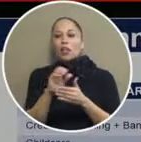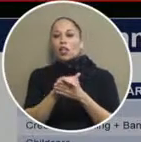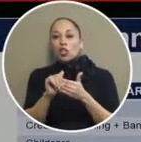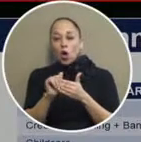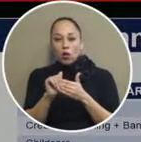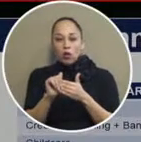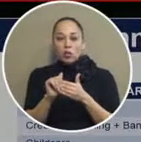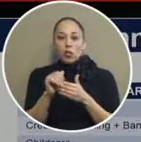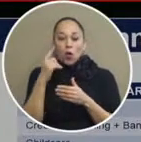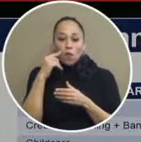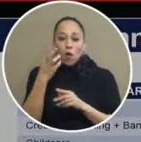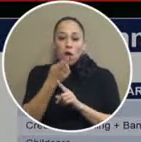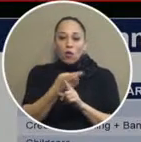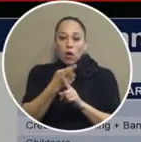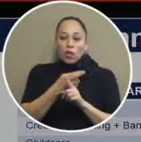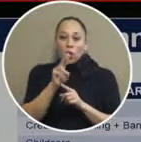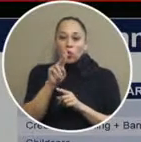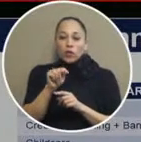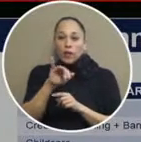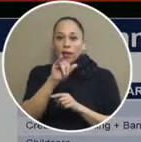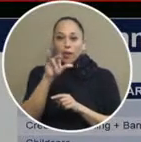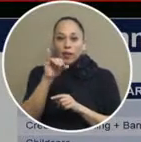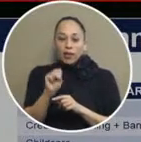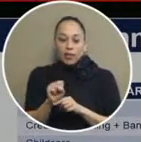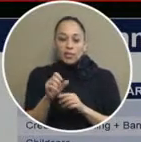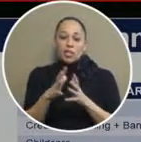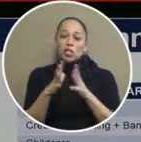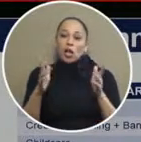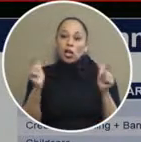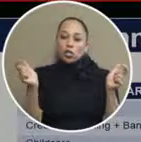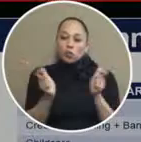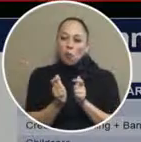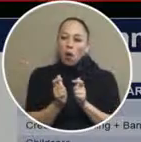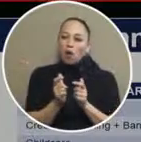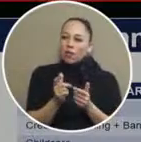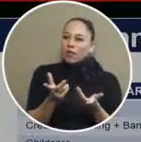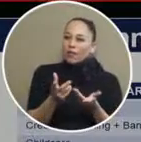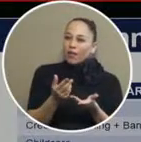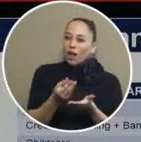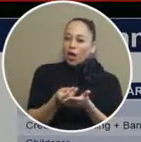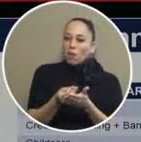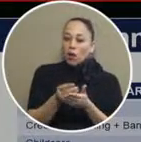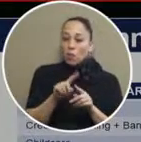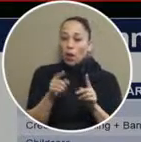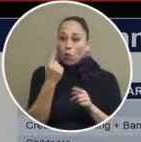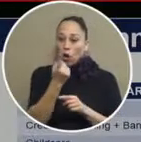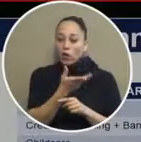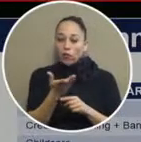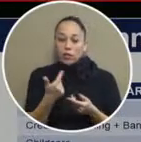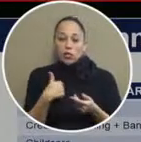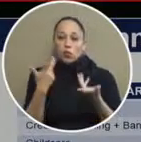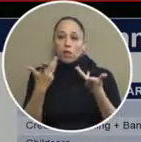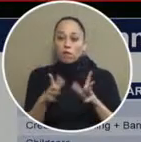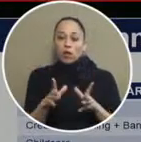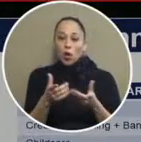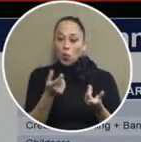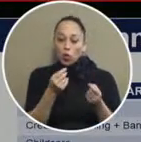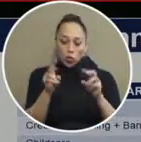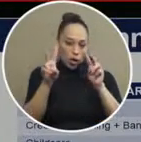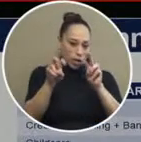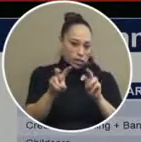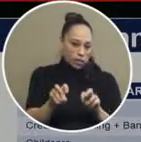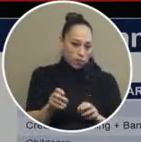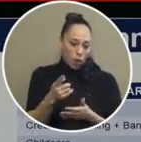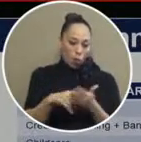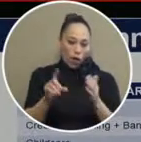assistance. This may seem like it is a much smaller amount, but one of the things that we have also done is we've done an assessment of